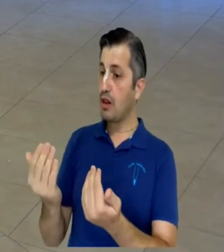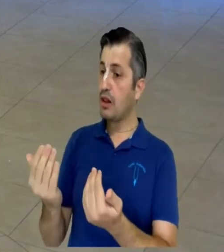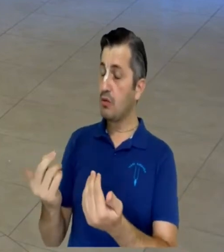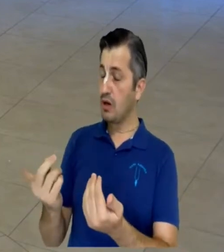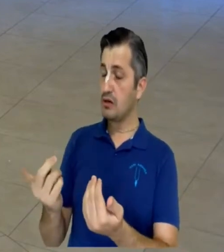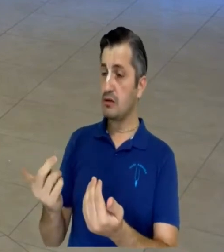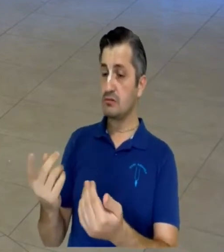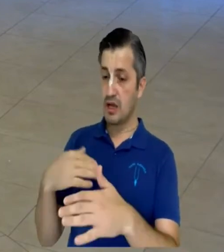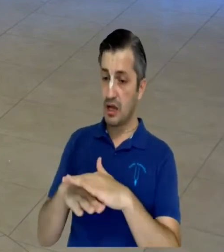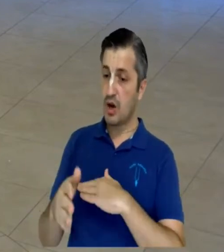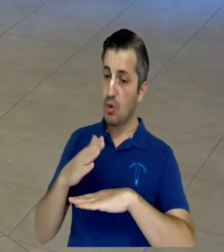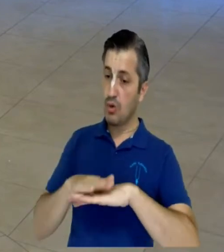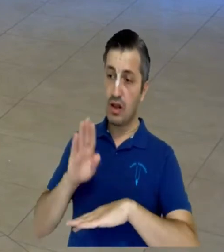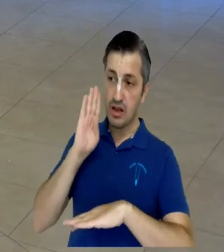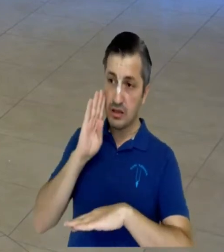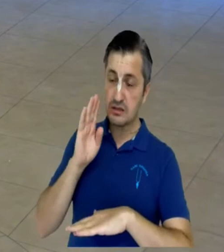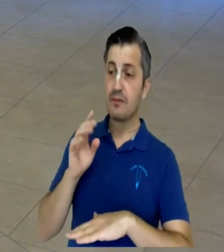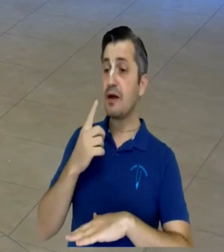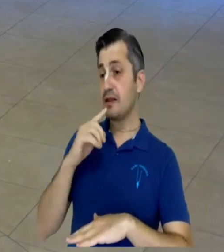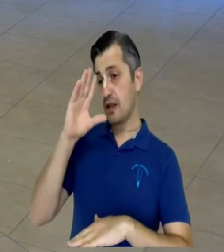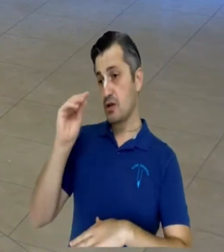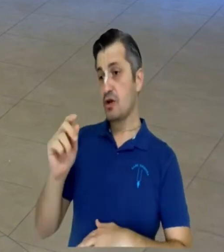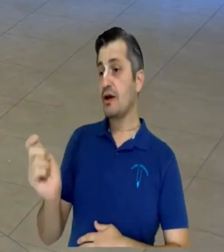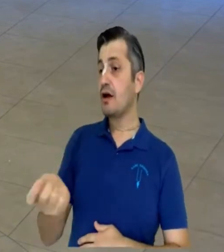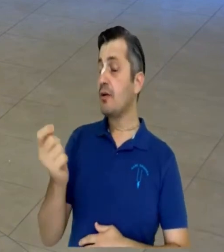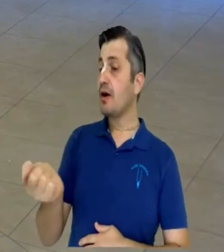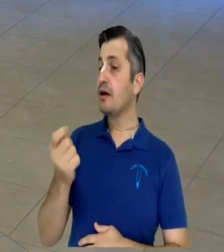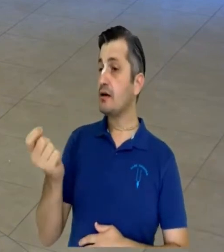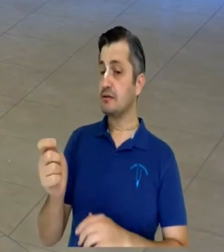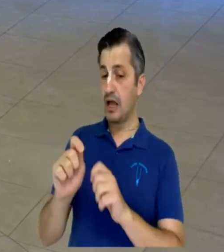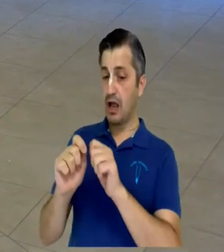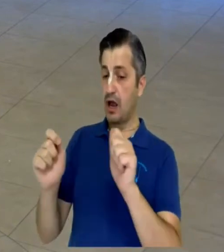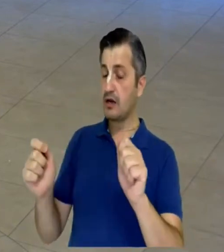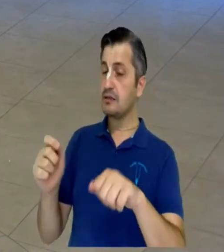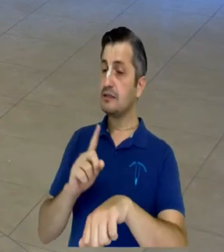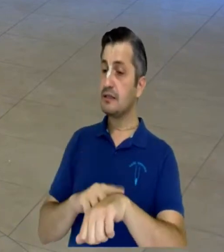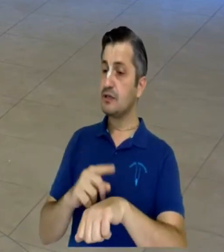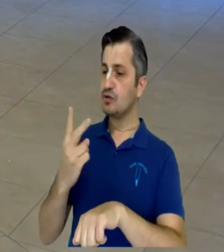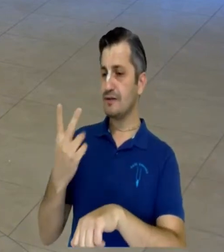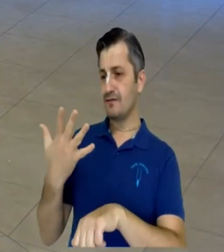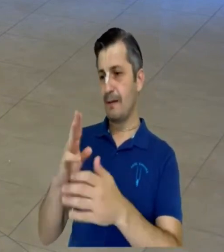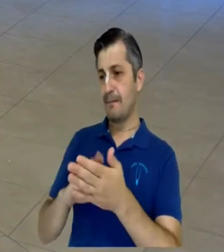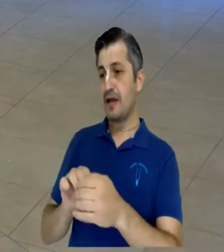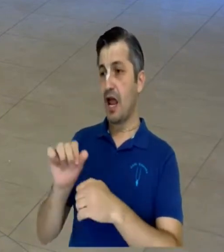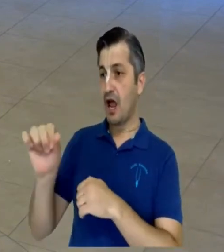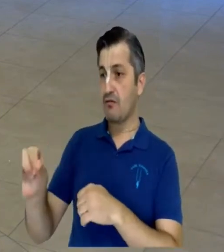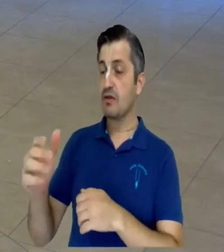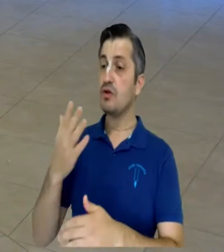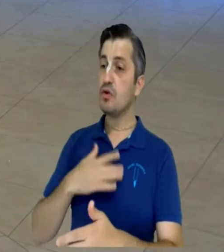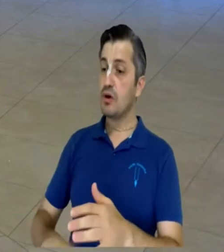minutes. So if you are, we're having a discussion of Bhagavad Gita, and you can either join or you can wait